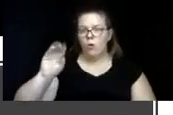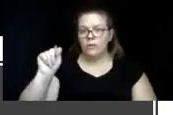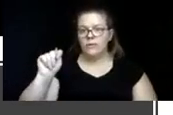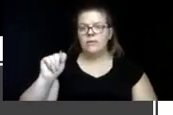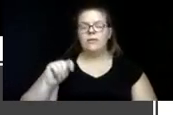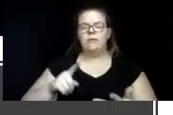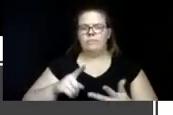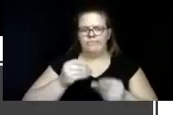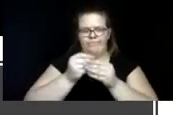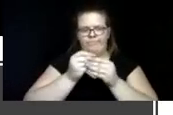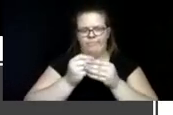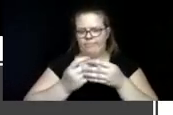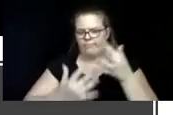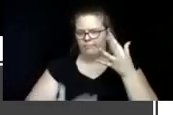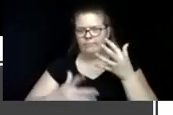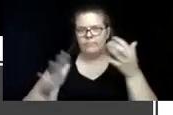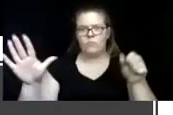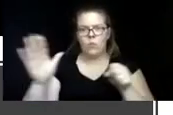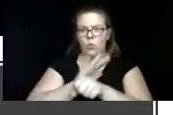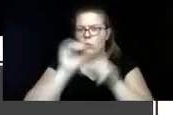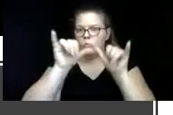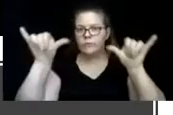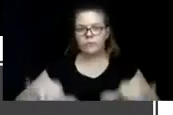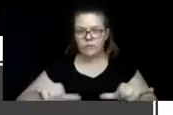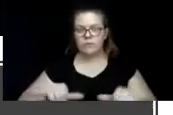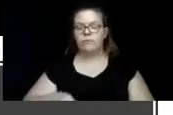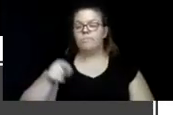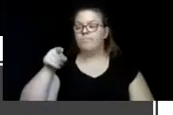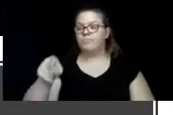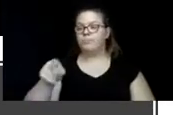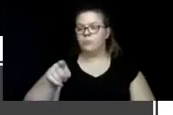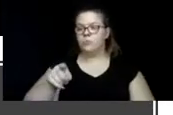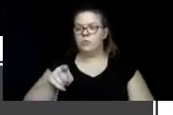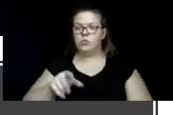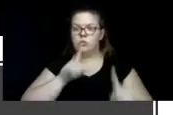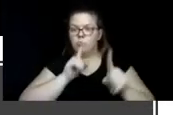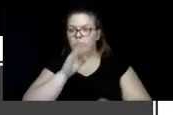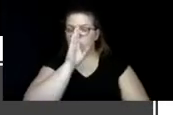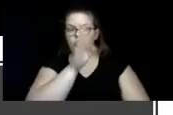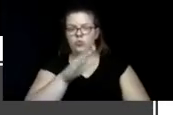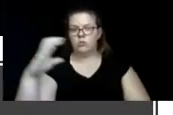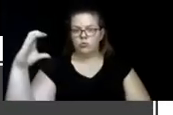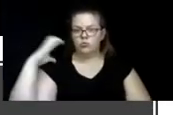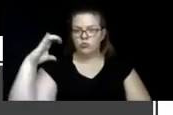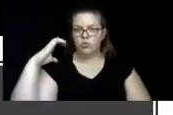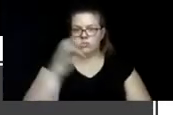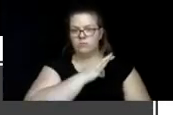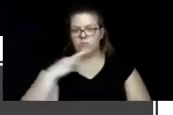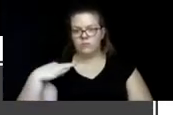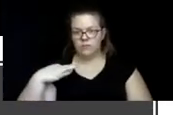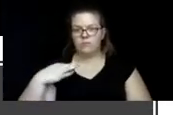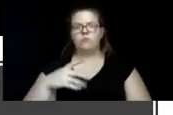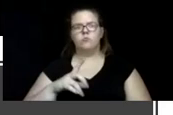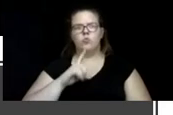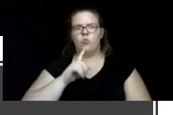whole system. And she reports directly to the chief of staff. So it's pretty neat that social work plays such a